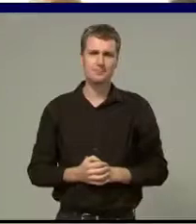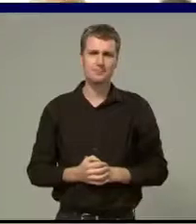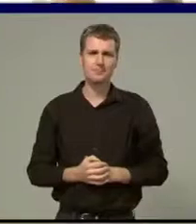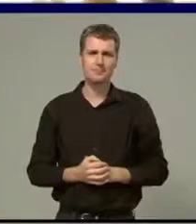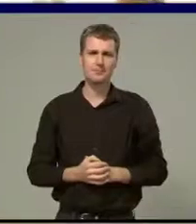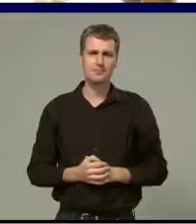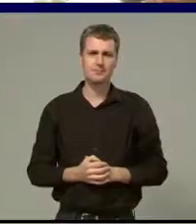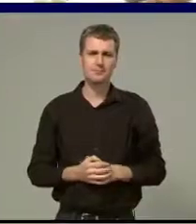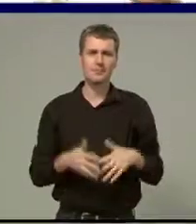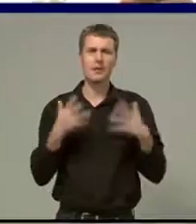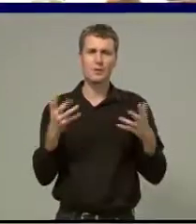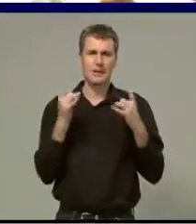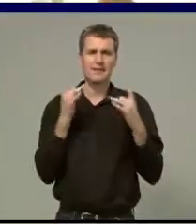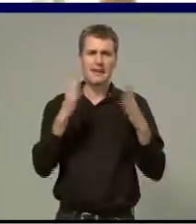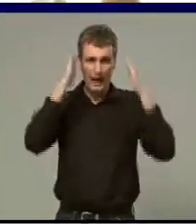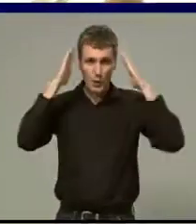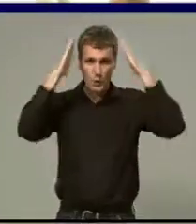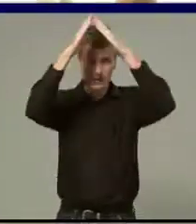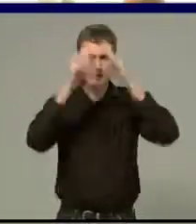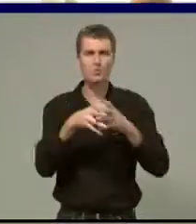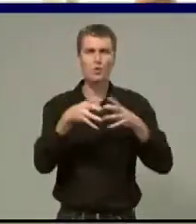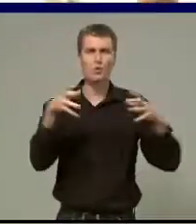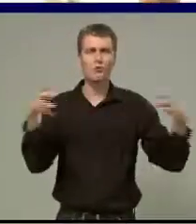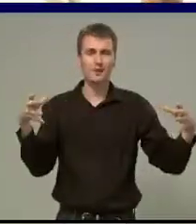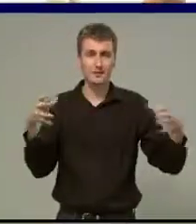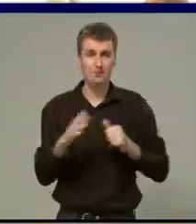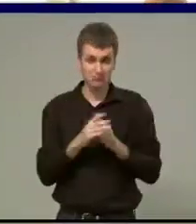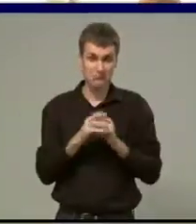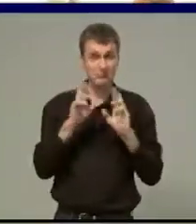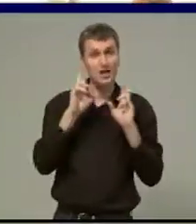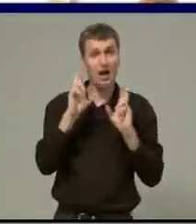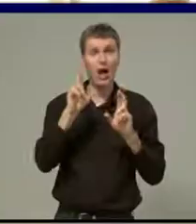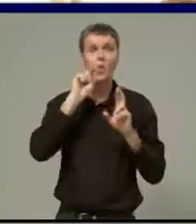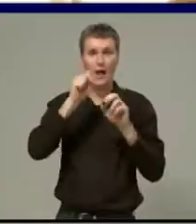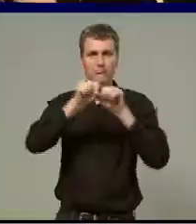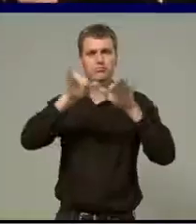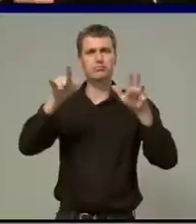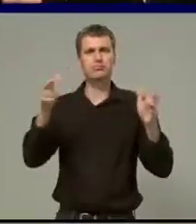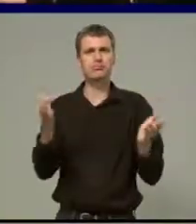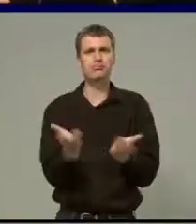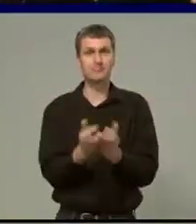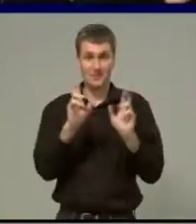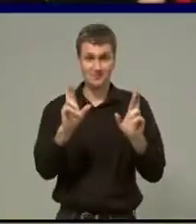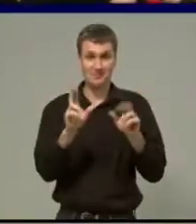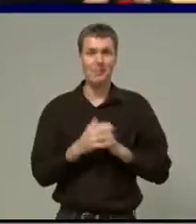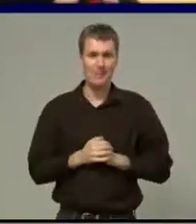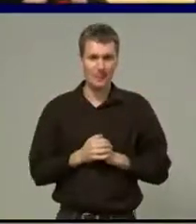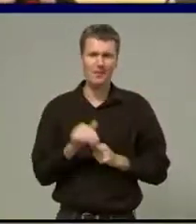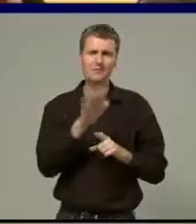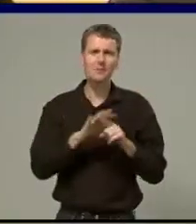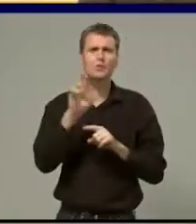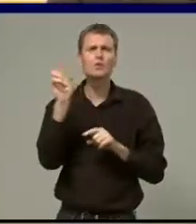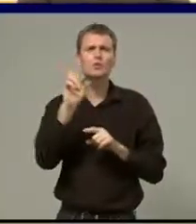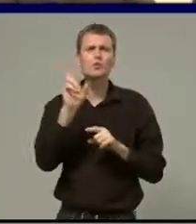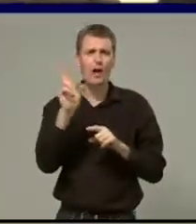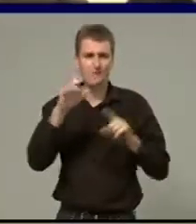This is the beginning of the wizard movement, which we hope will be global. Around a dozen of the Wizard's